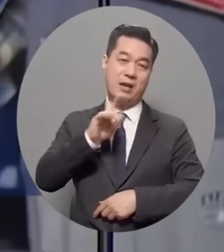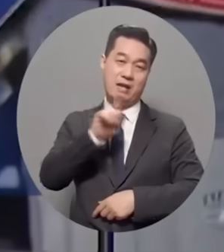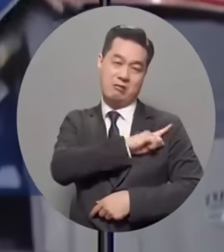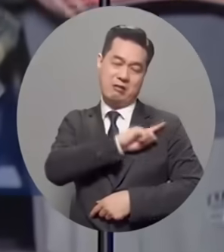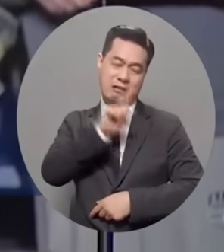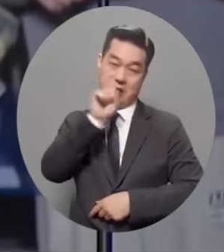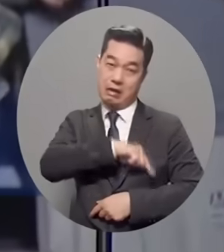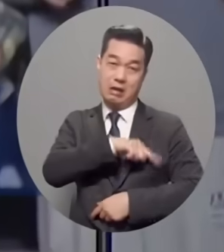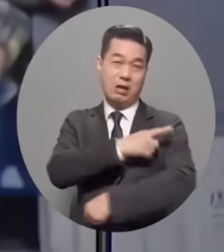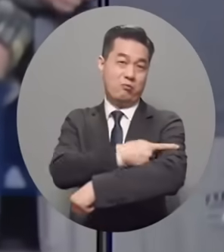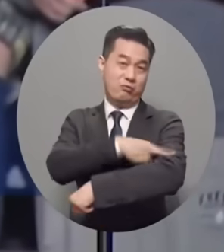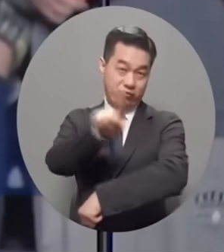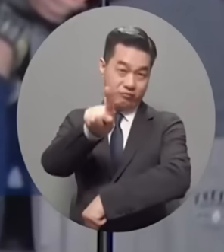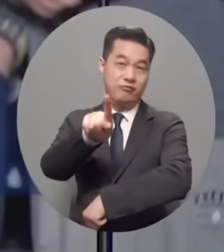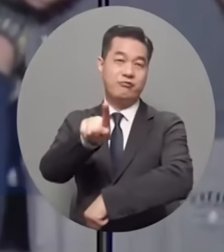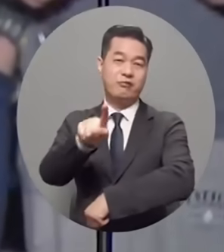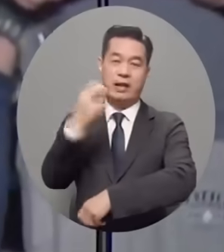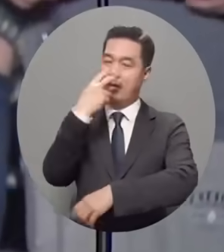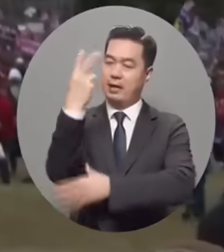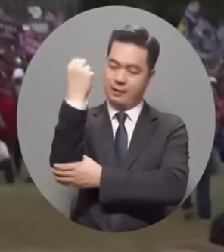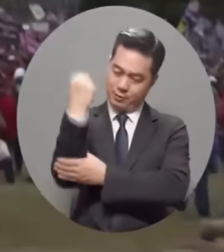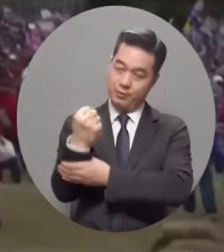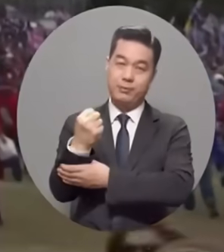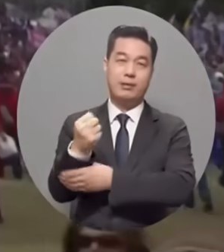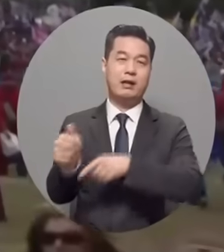incompetent and most corrupt president.